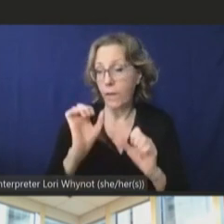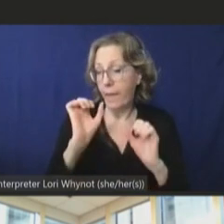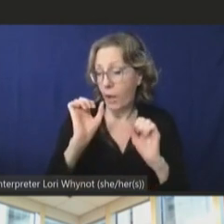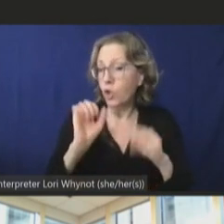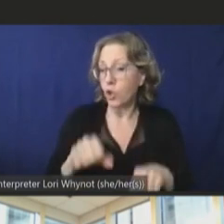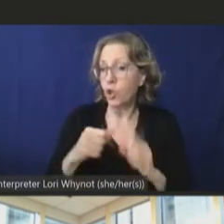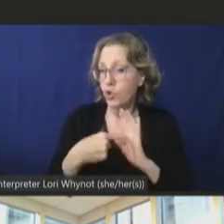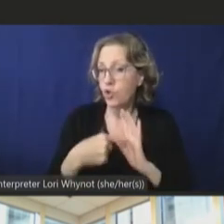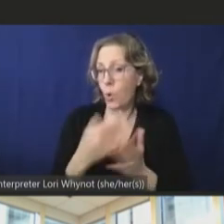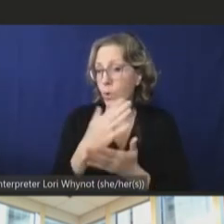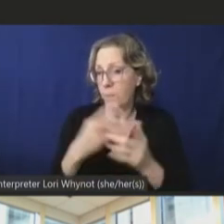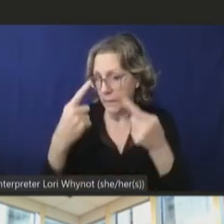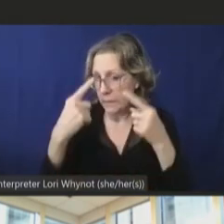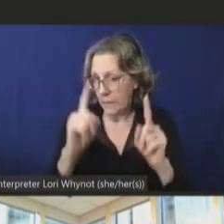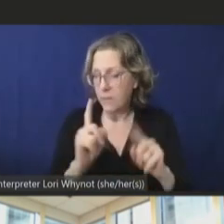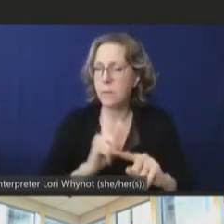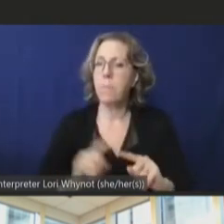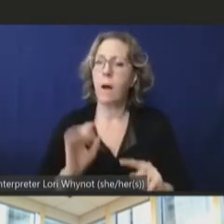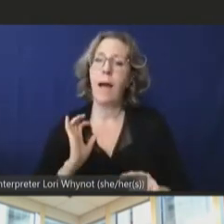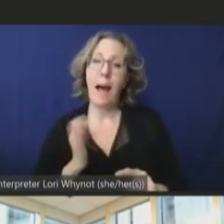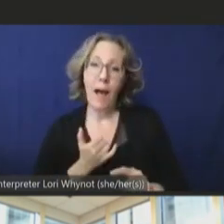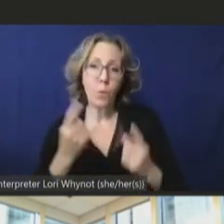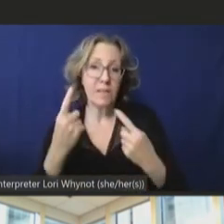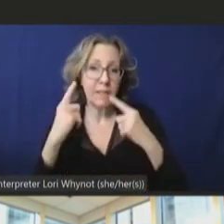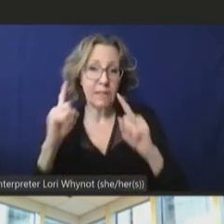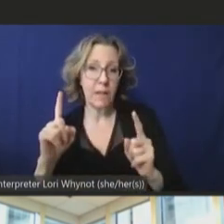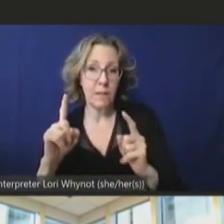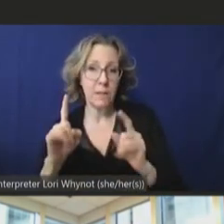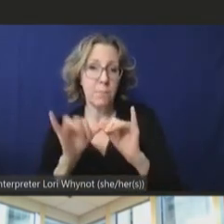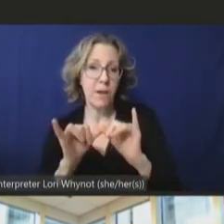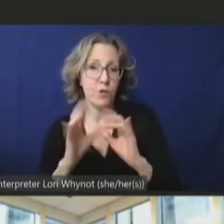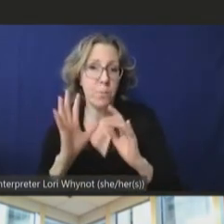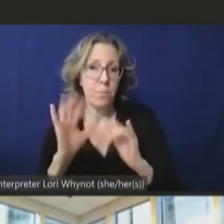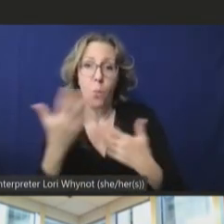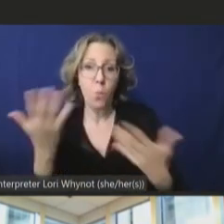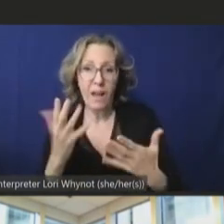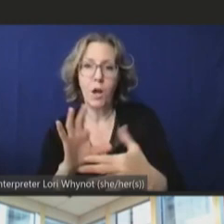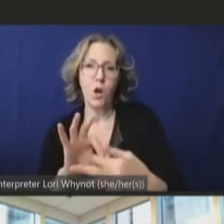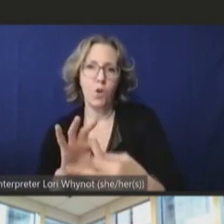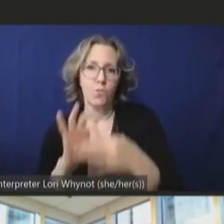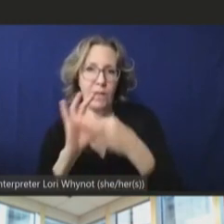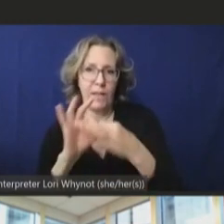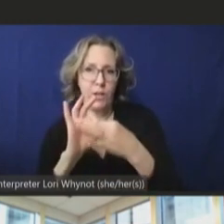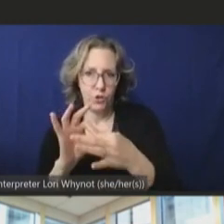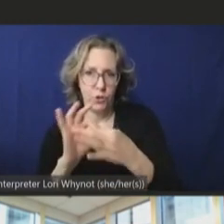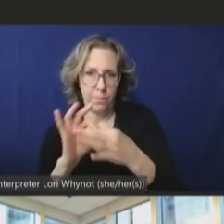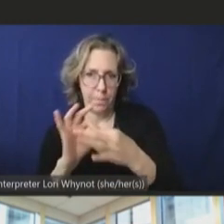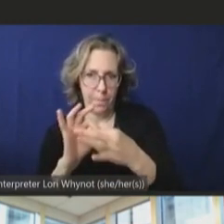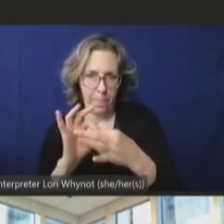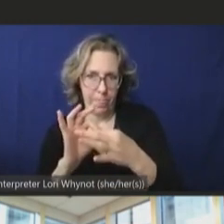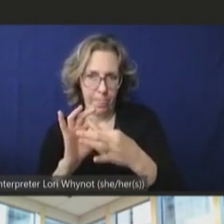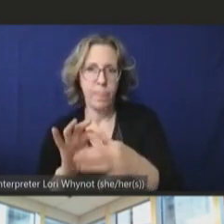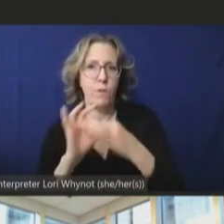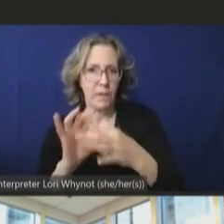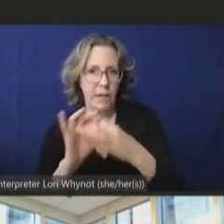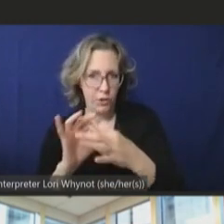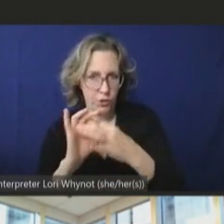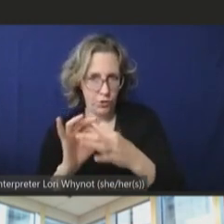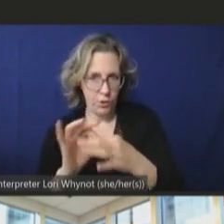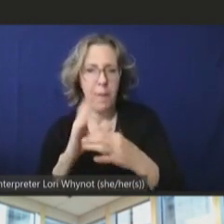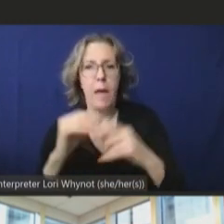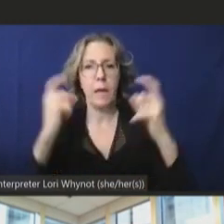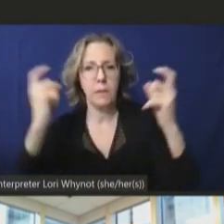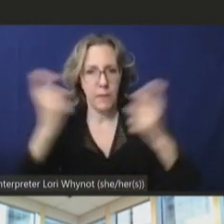But success to us is the relationships and the celebrations. So celebrating the community, getting individuals out